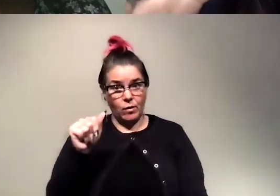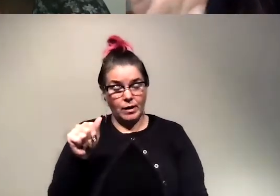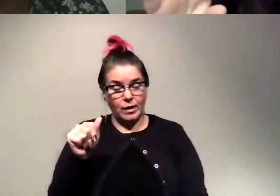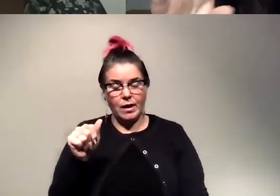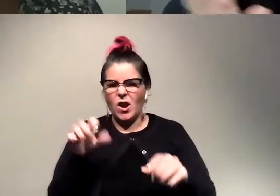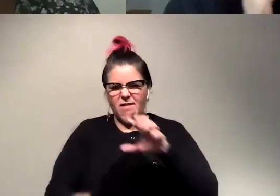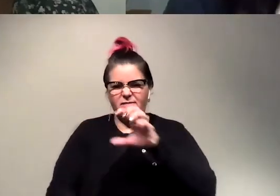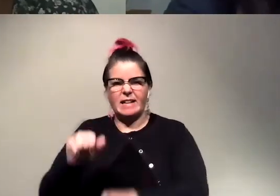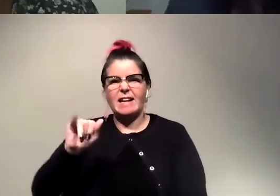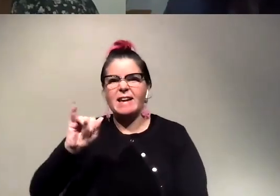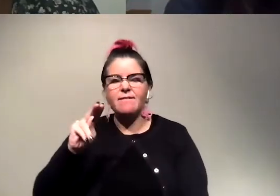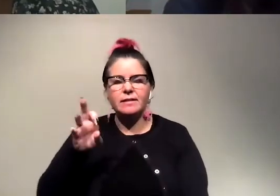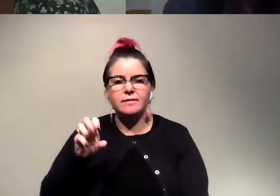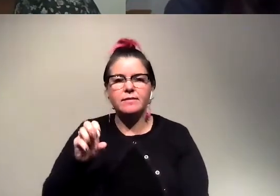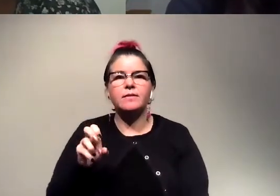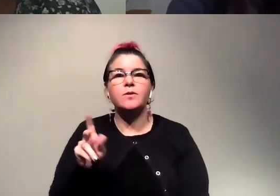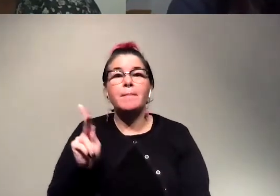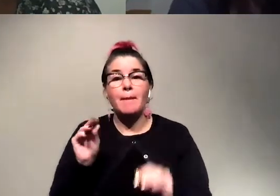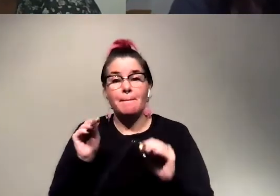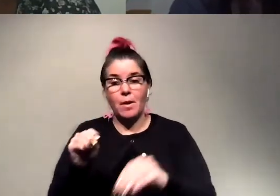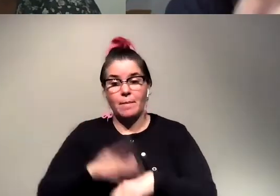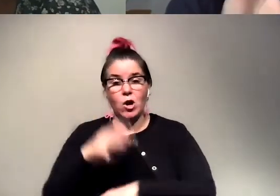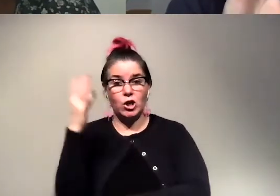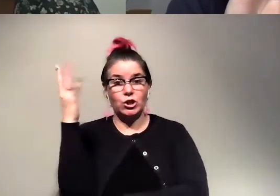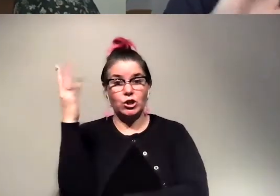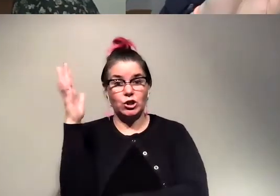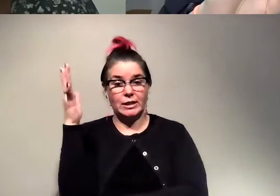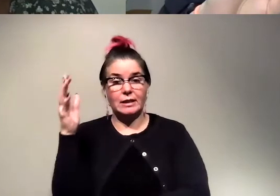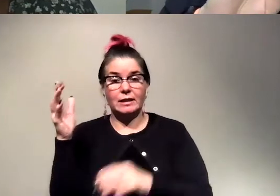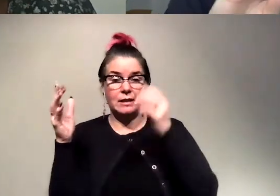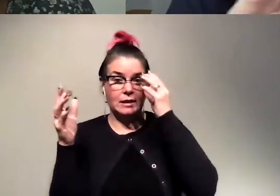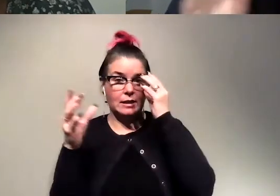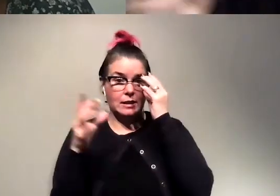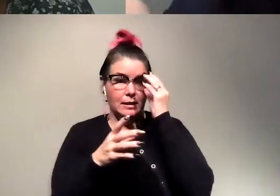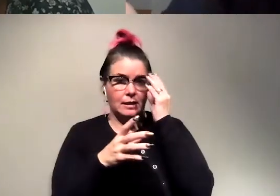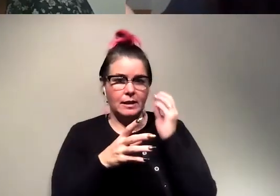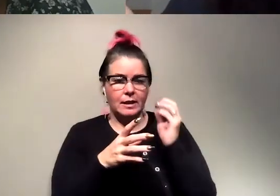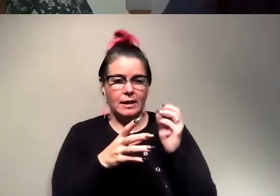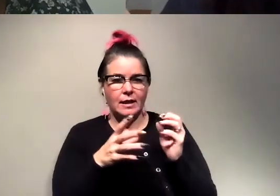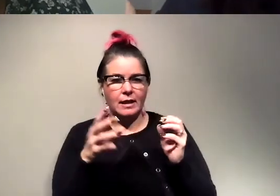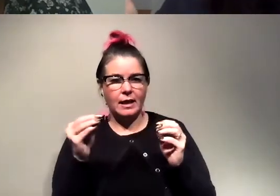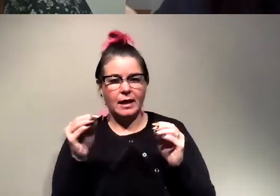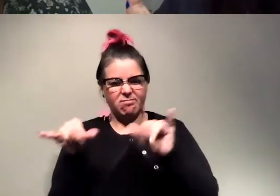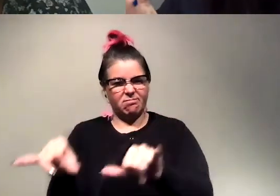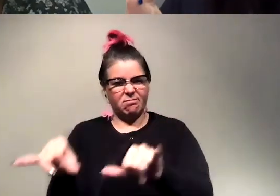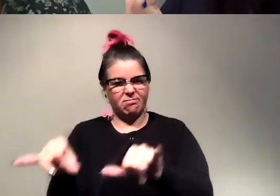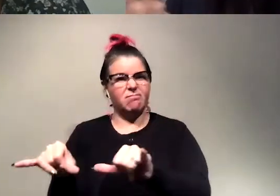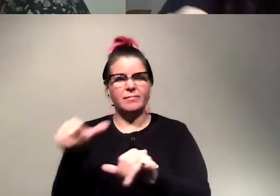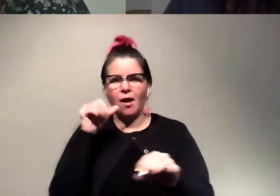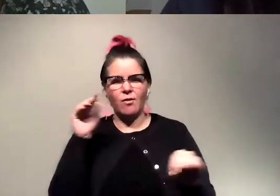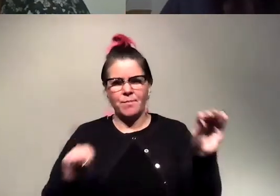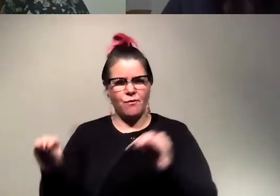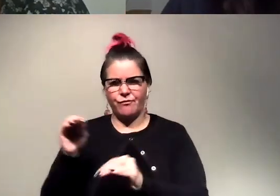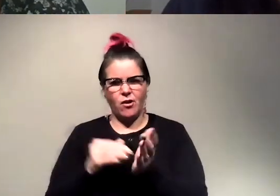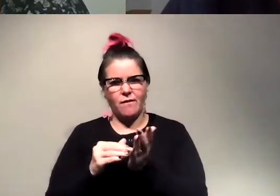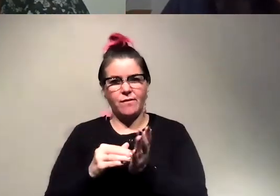so people will put them on a tree and that like they don't really move much in their lives. And so they can go